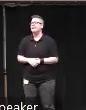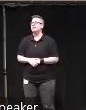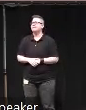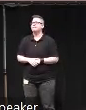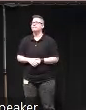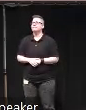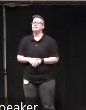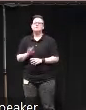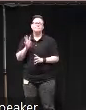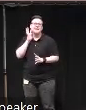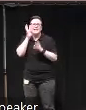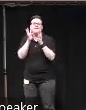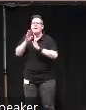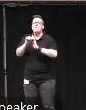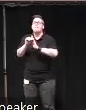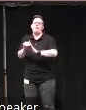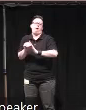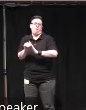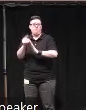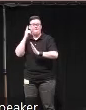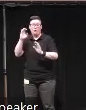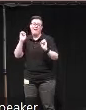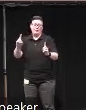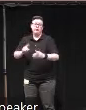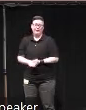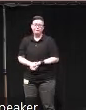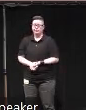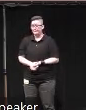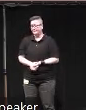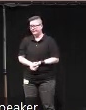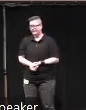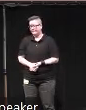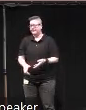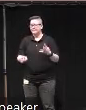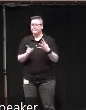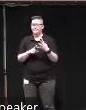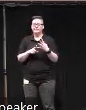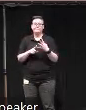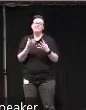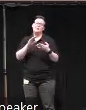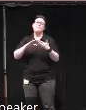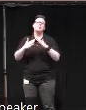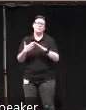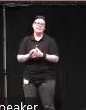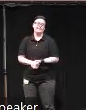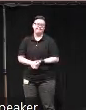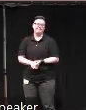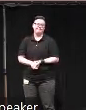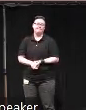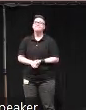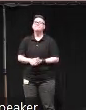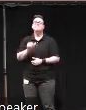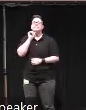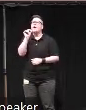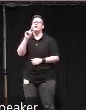an innovative model of education. And also community, we want to go